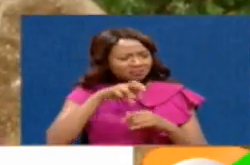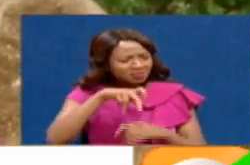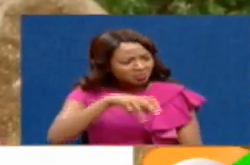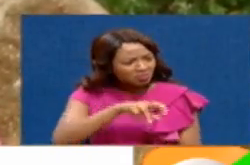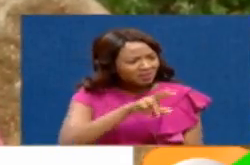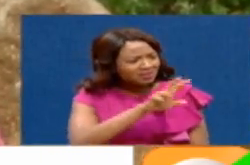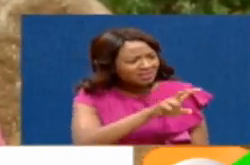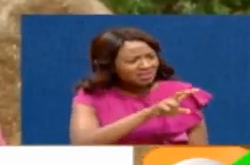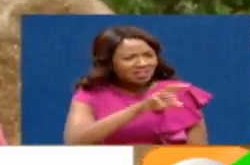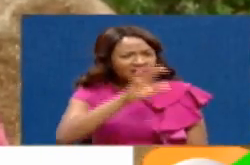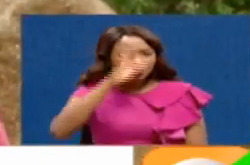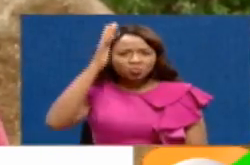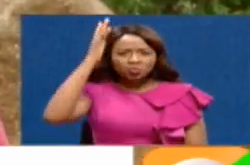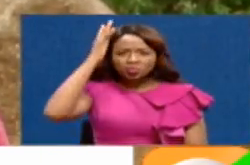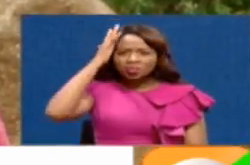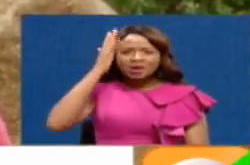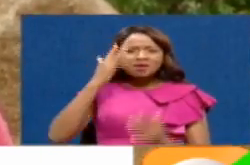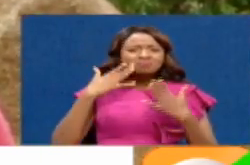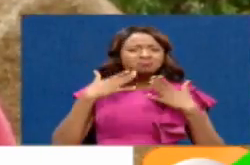nikienda kuangalia nikakuta